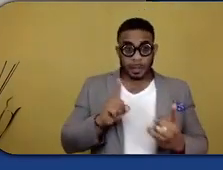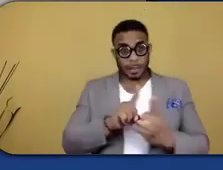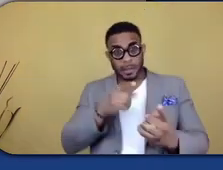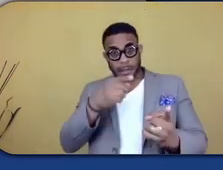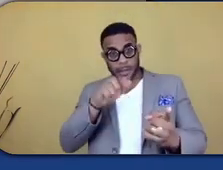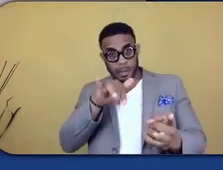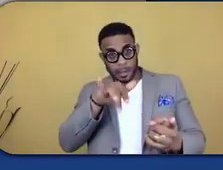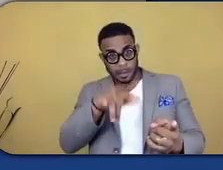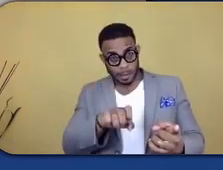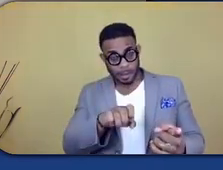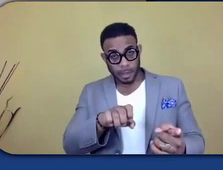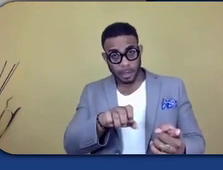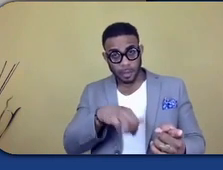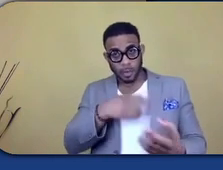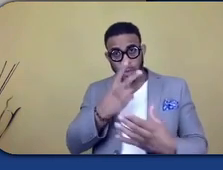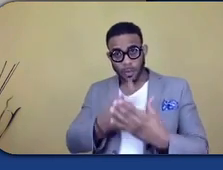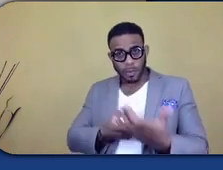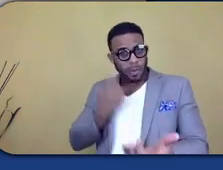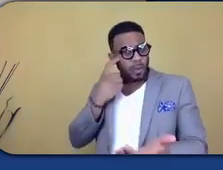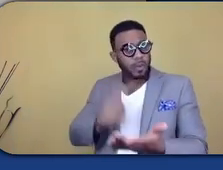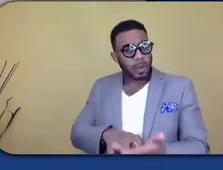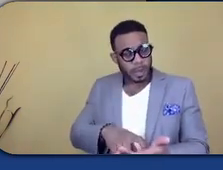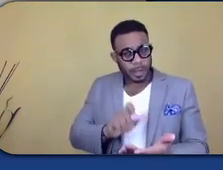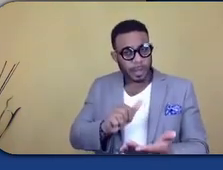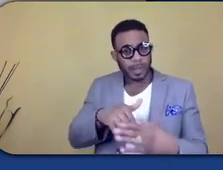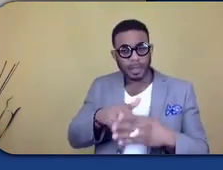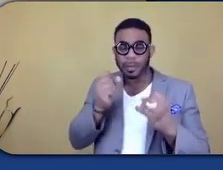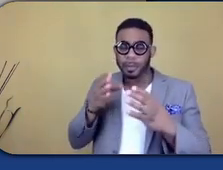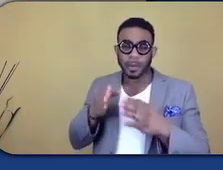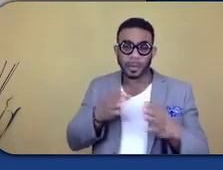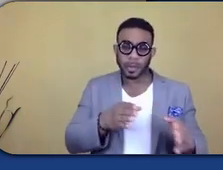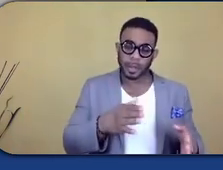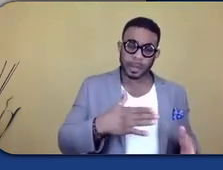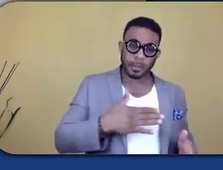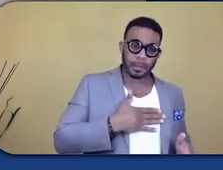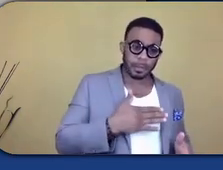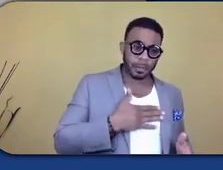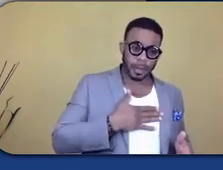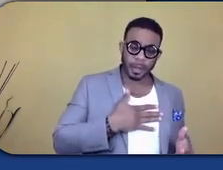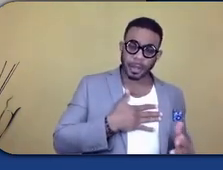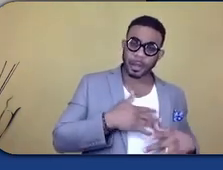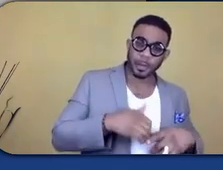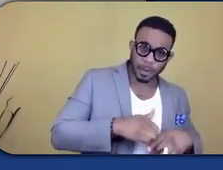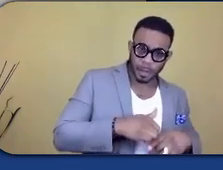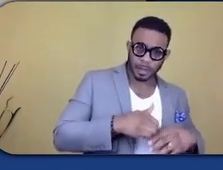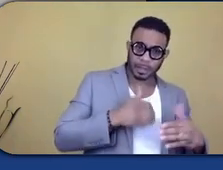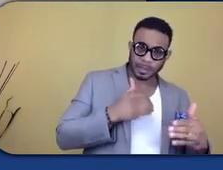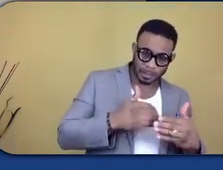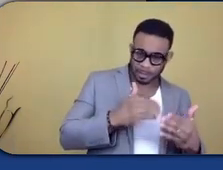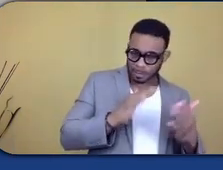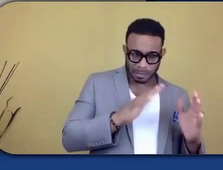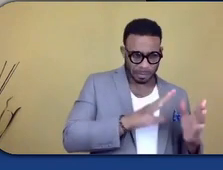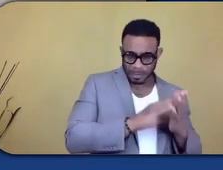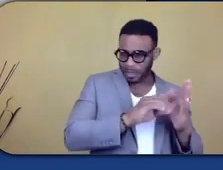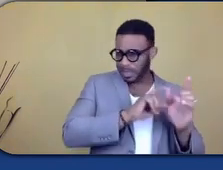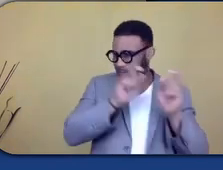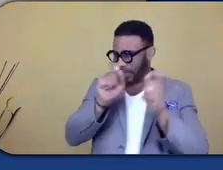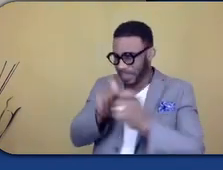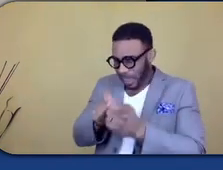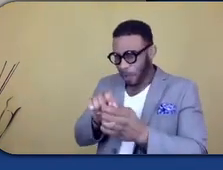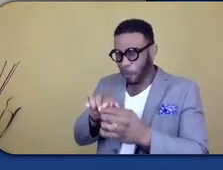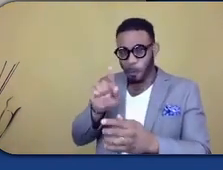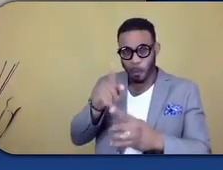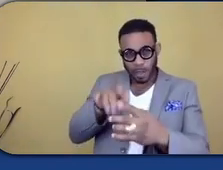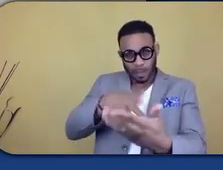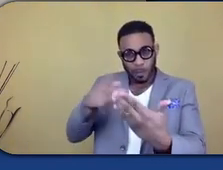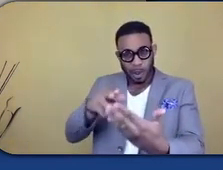Gail, we both realized that in so many ways, my practice mirrored what Bullets to Books and